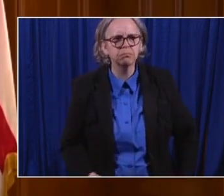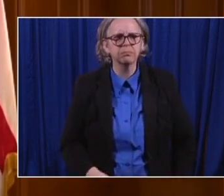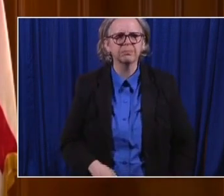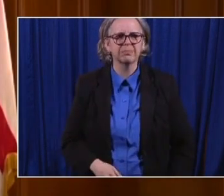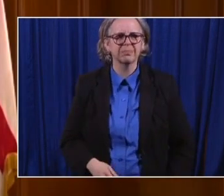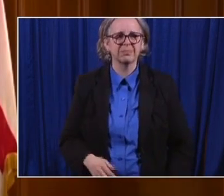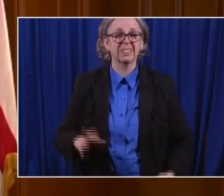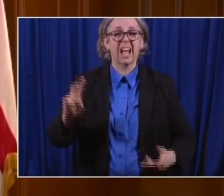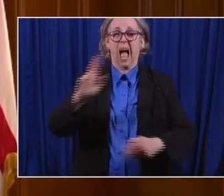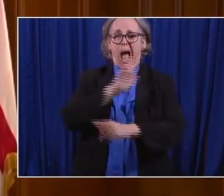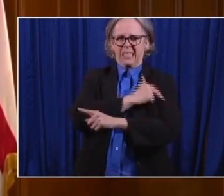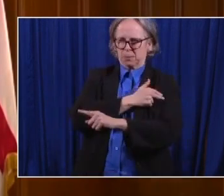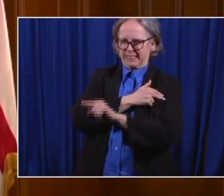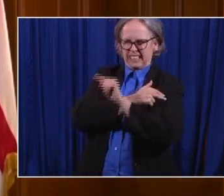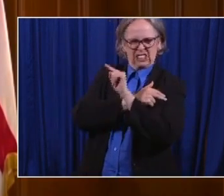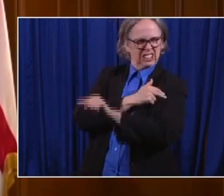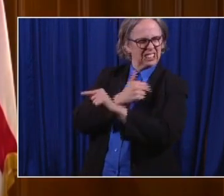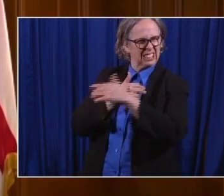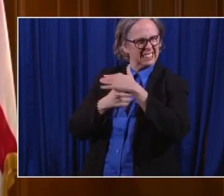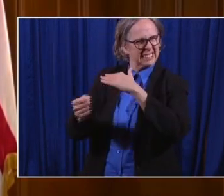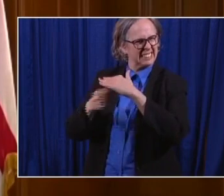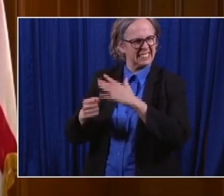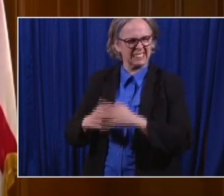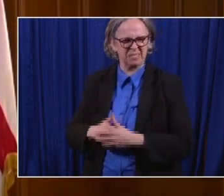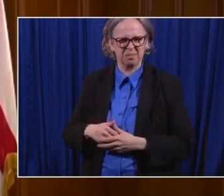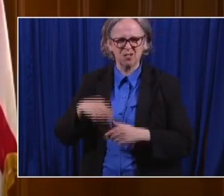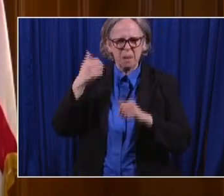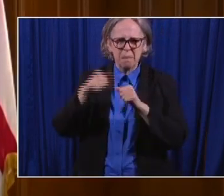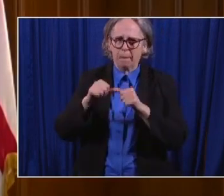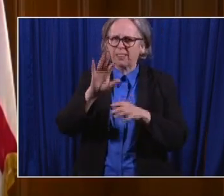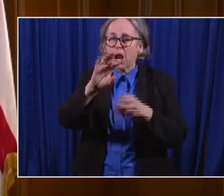slides. Again, these are lagging indicators.